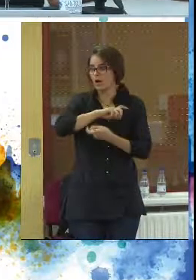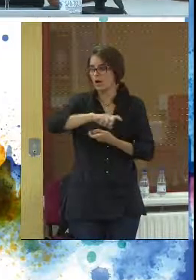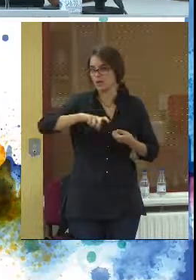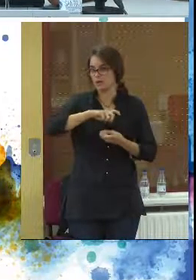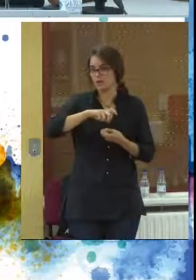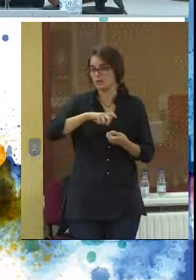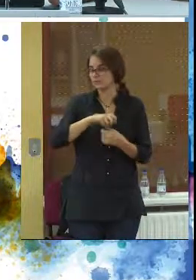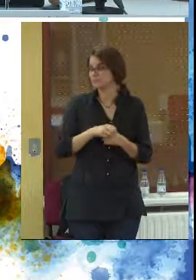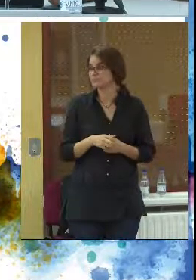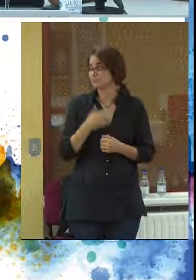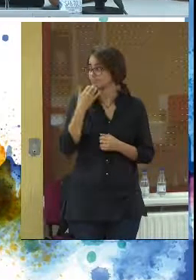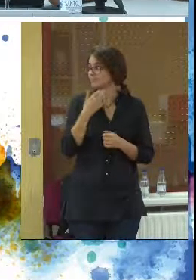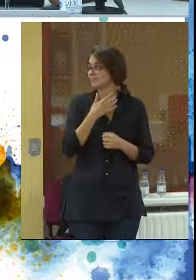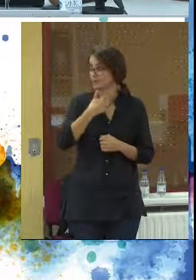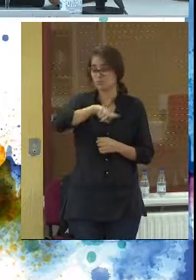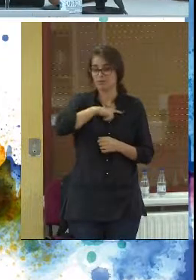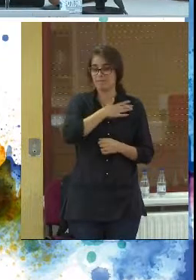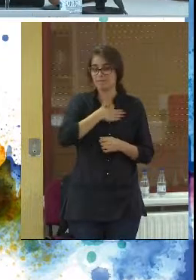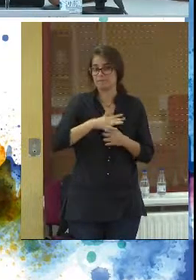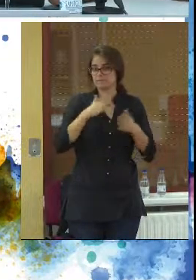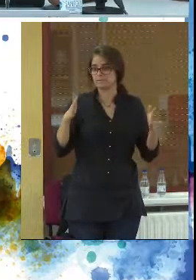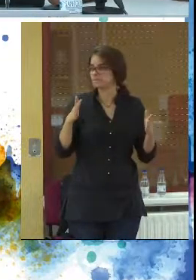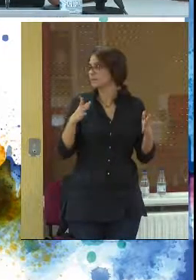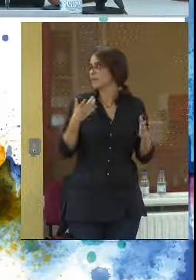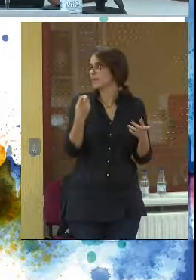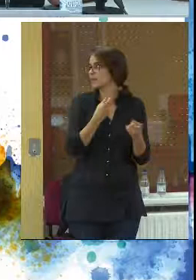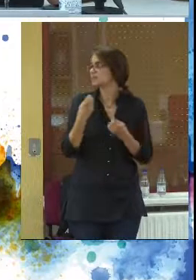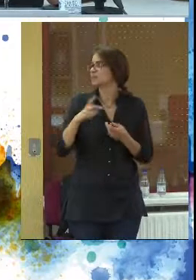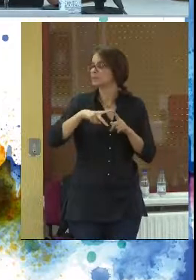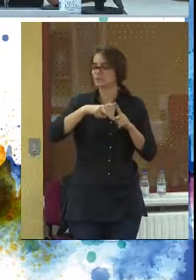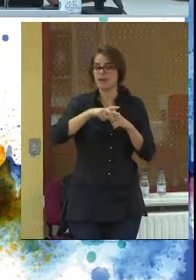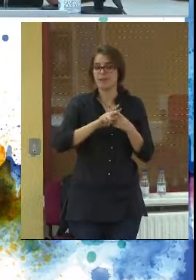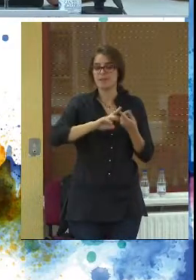So we'll see tools being implemented in more and more